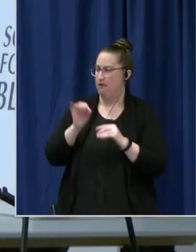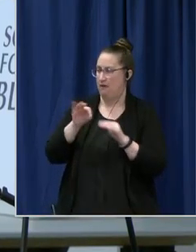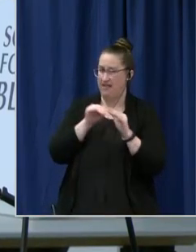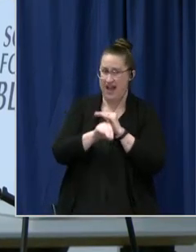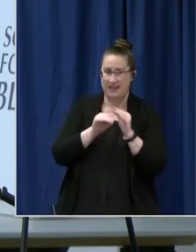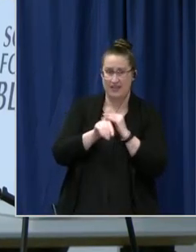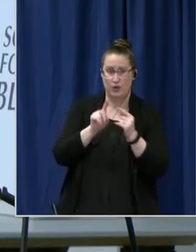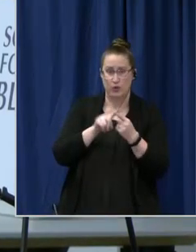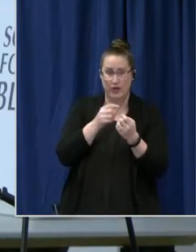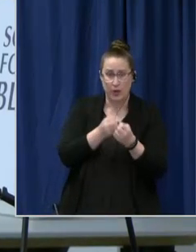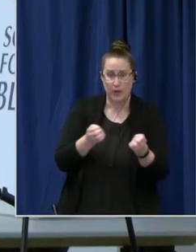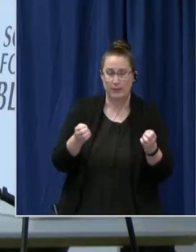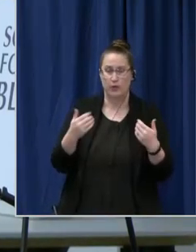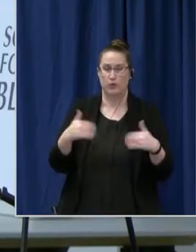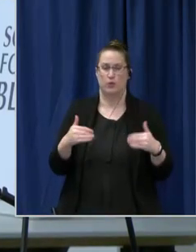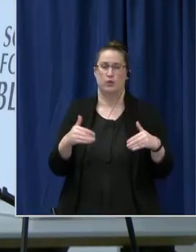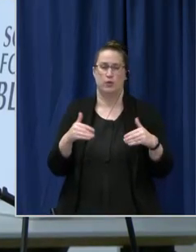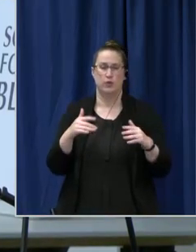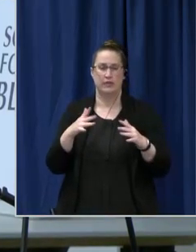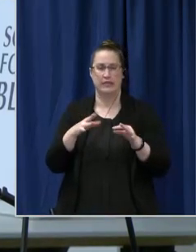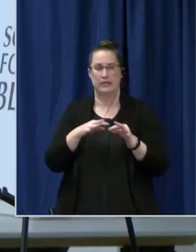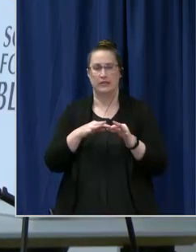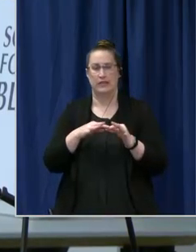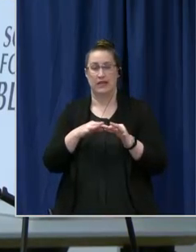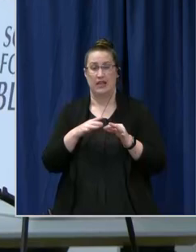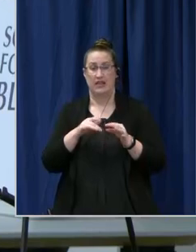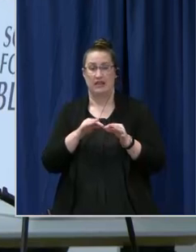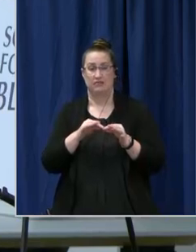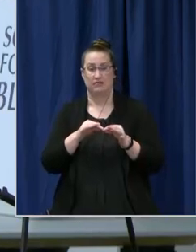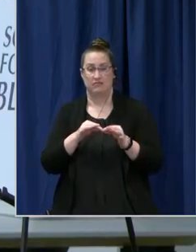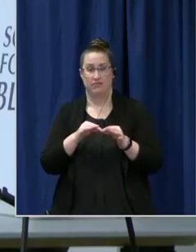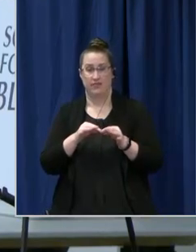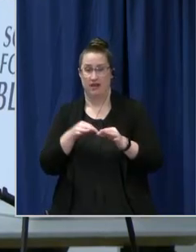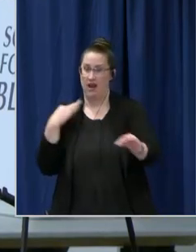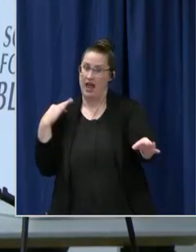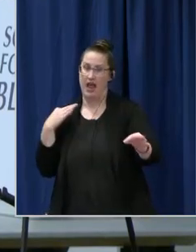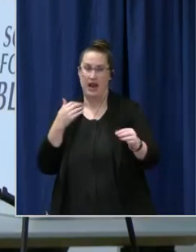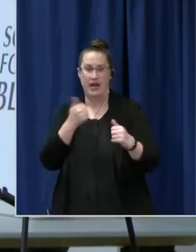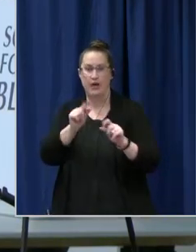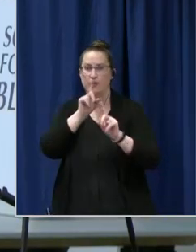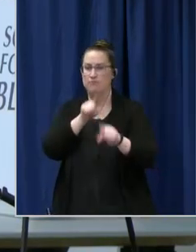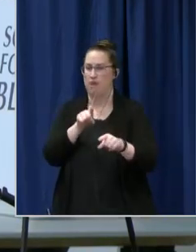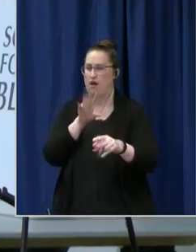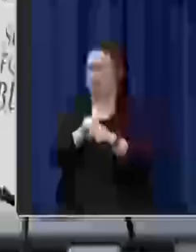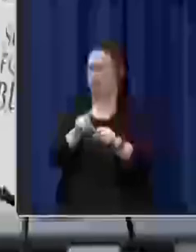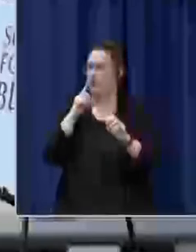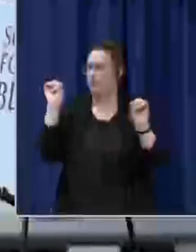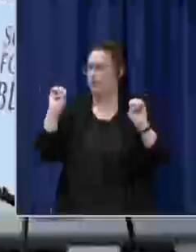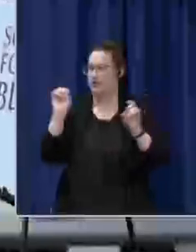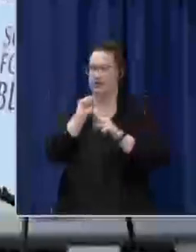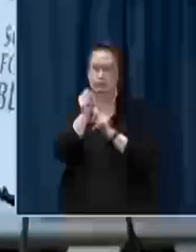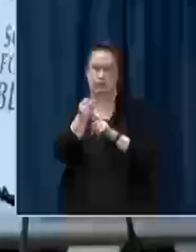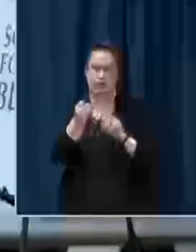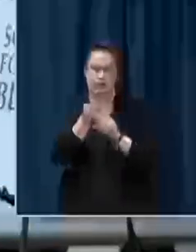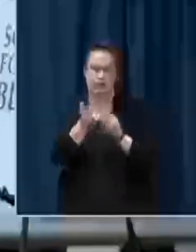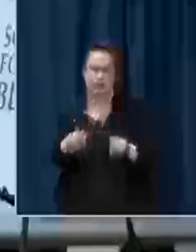device has delayed a response initiation in an emergency.